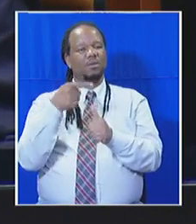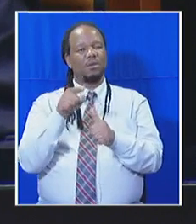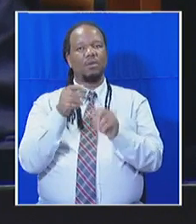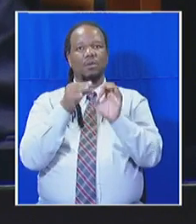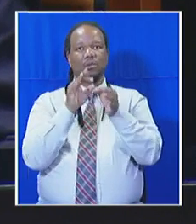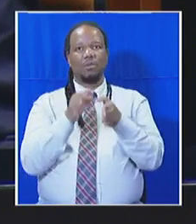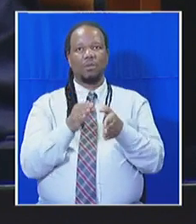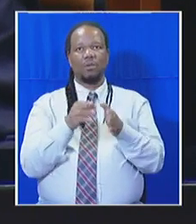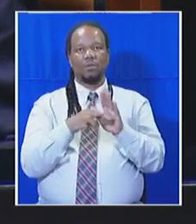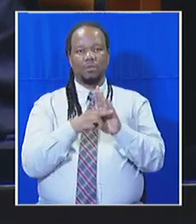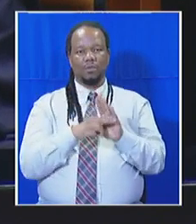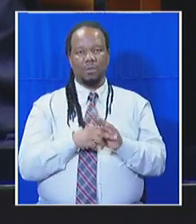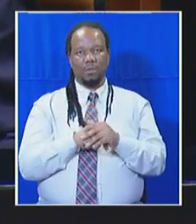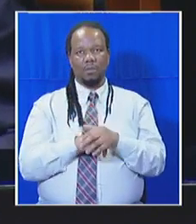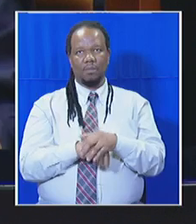rule.